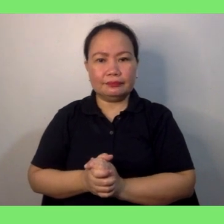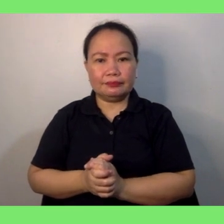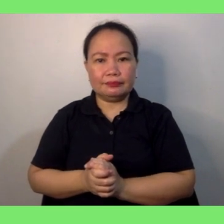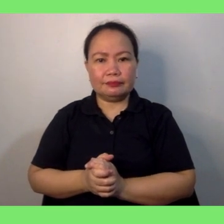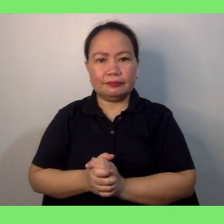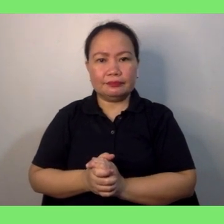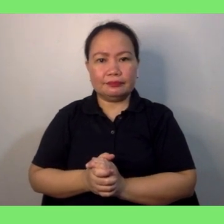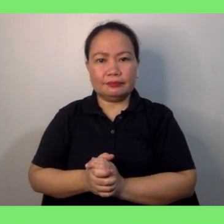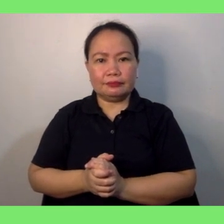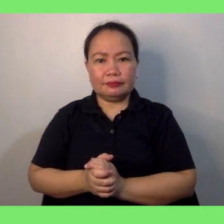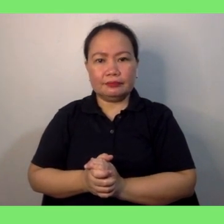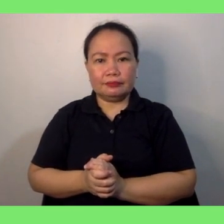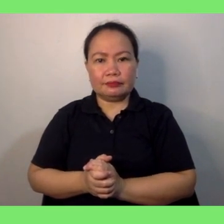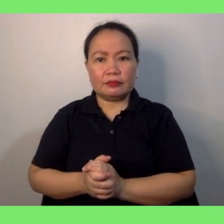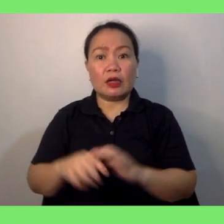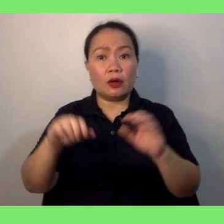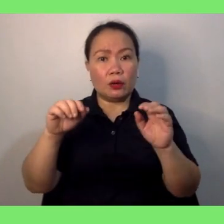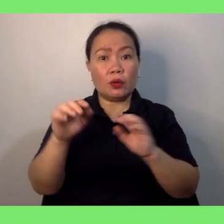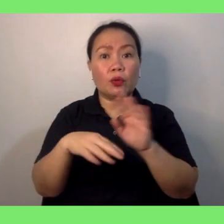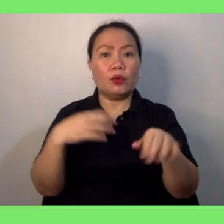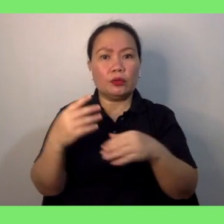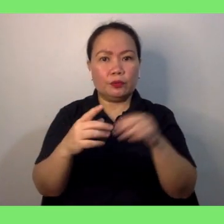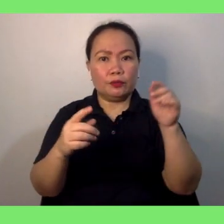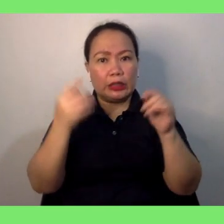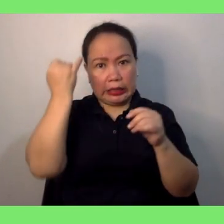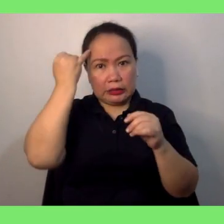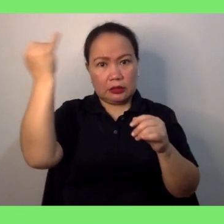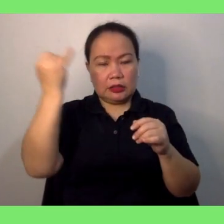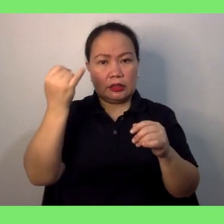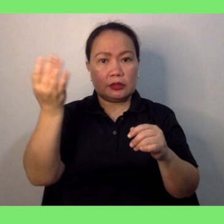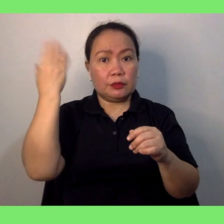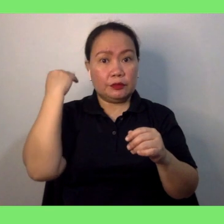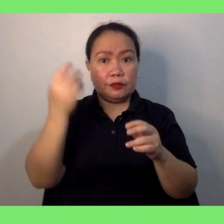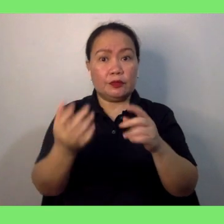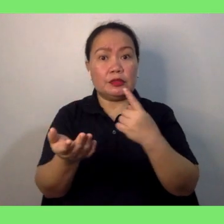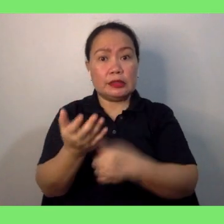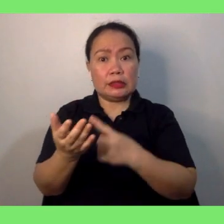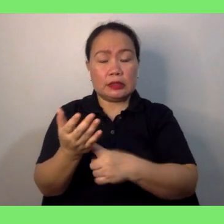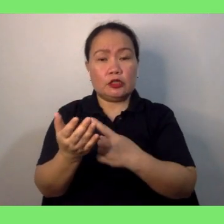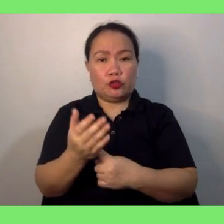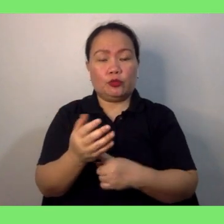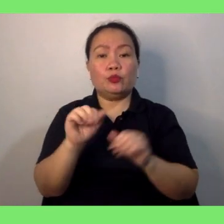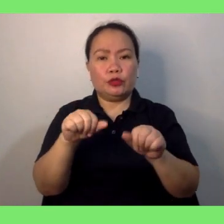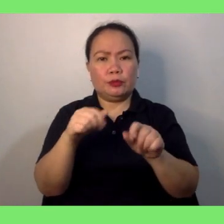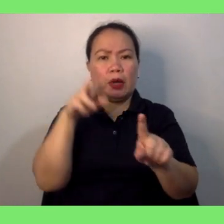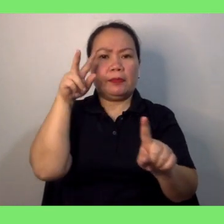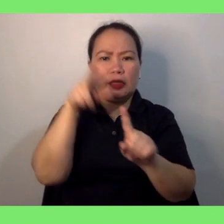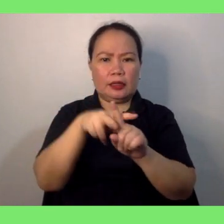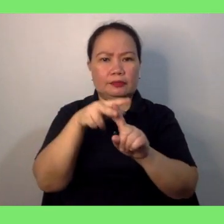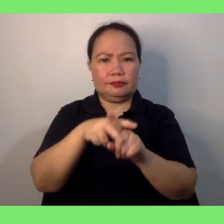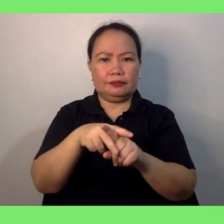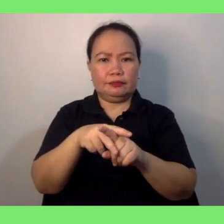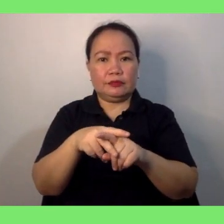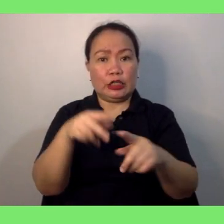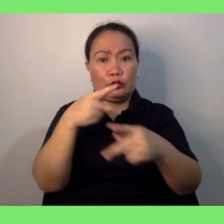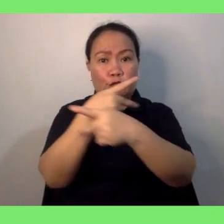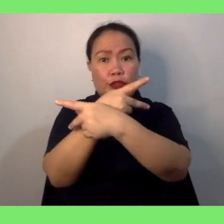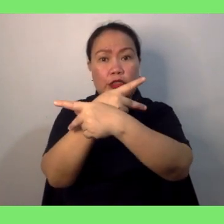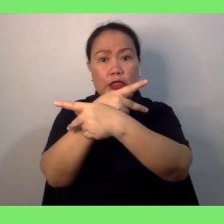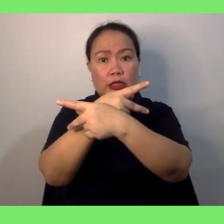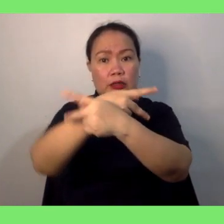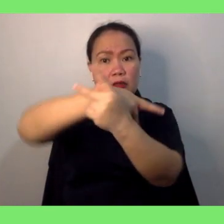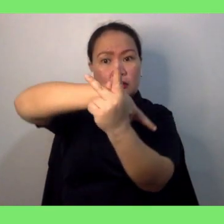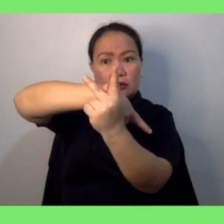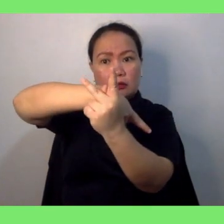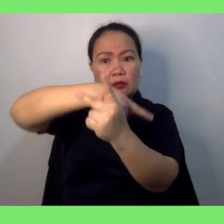angles. Actually, lahat pwede mo i-apply. Okay? So, linear pair sila. So, therefore, this is 80 para mag 180.